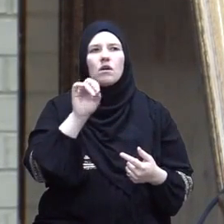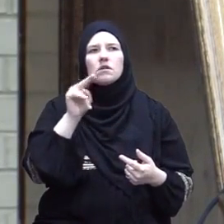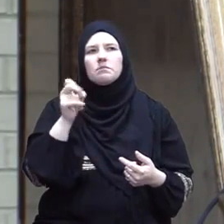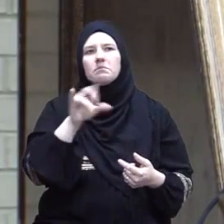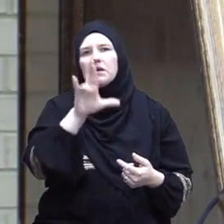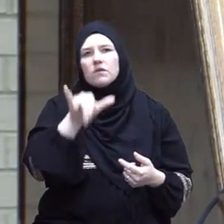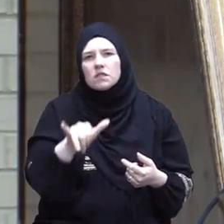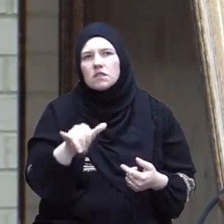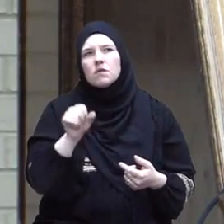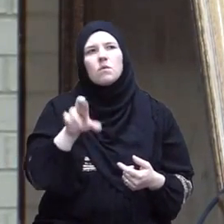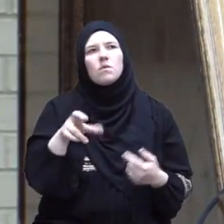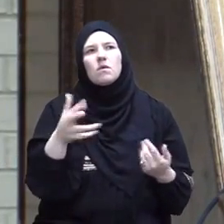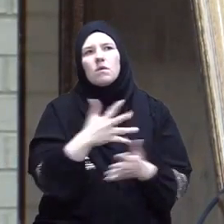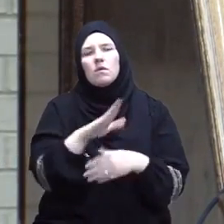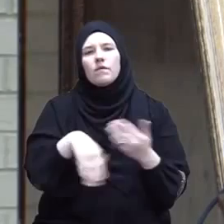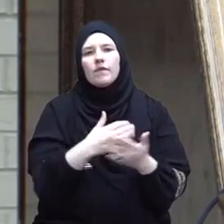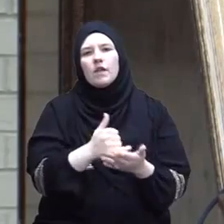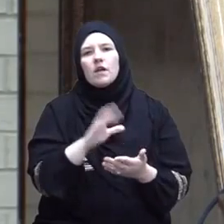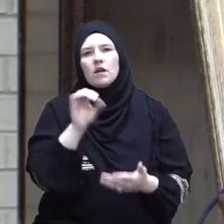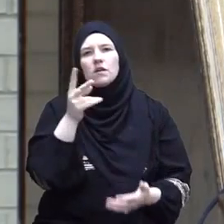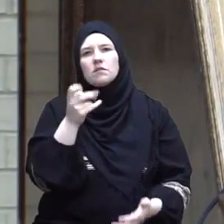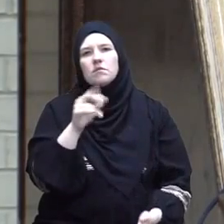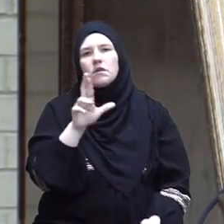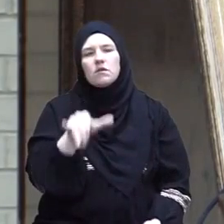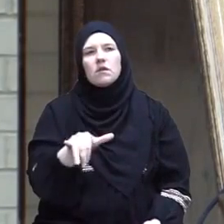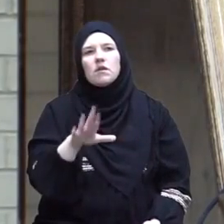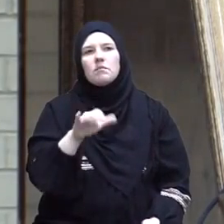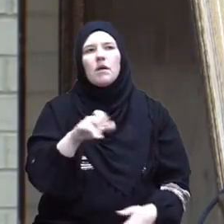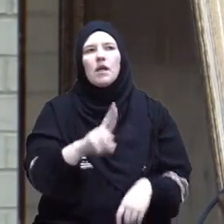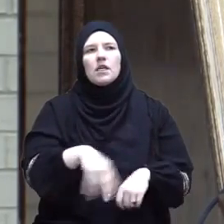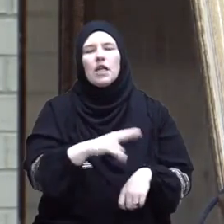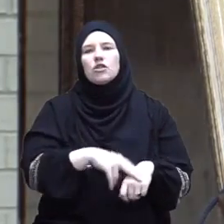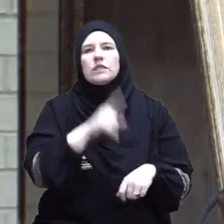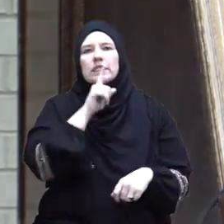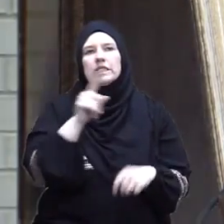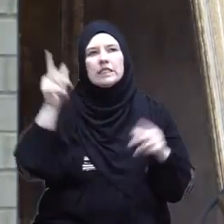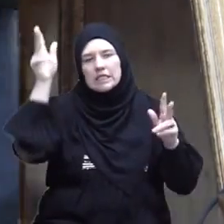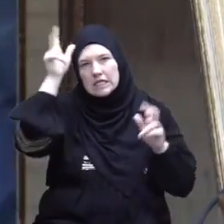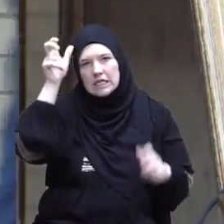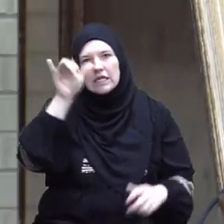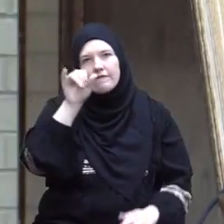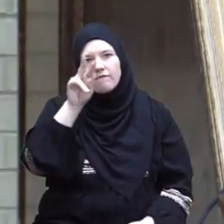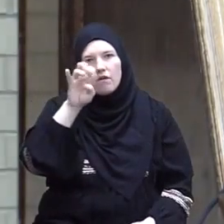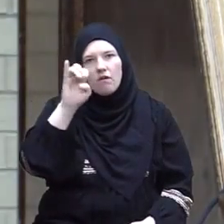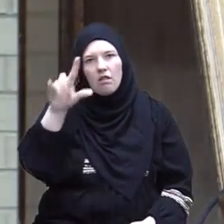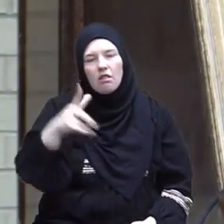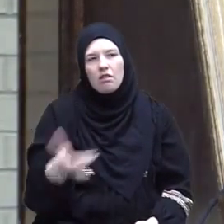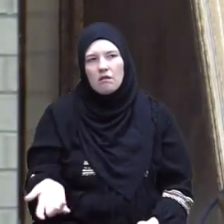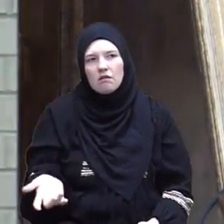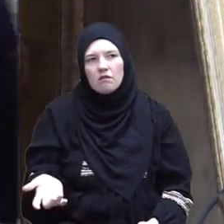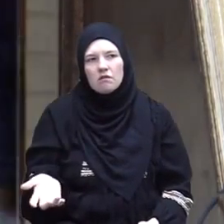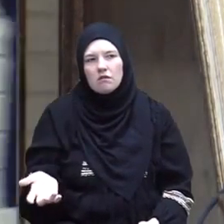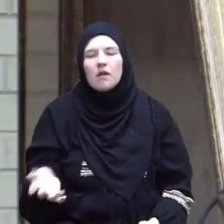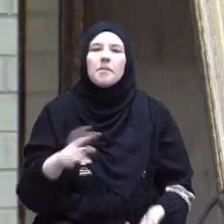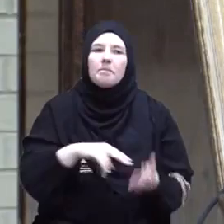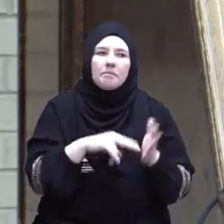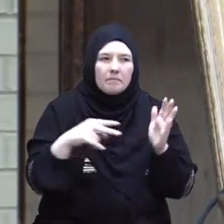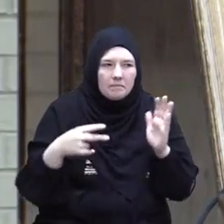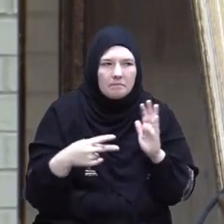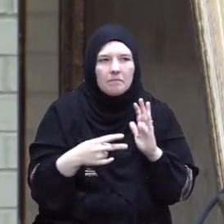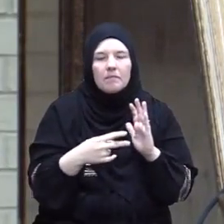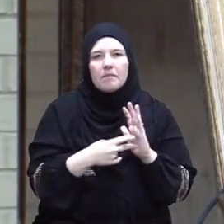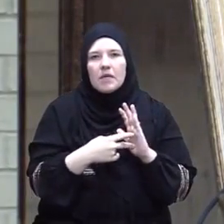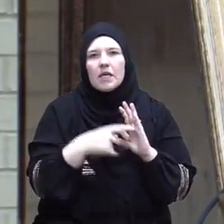of this? Because conspiracy by nature is evil. Conspiracy means that you have to go